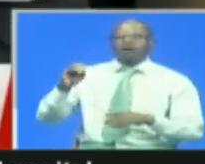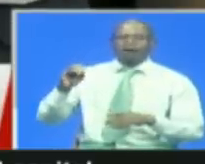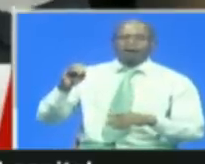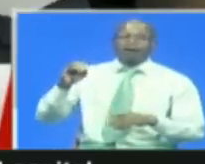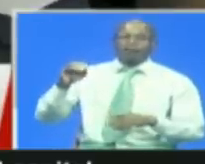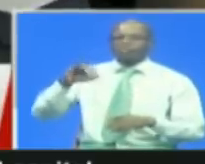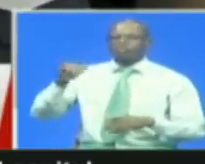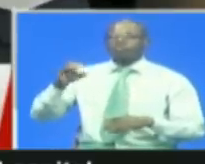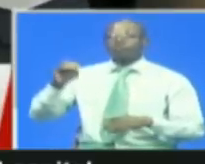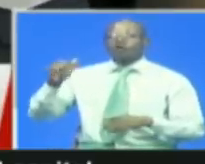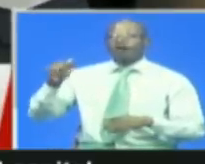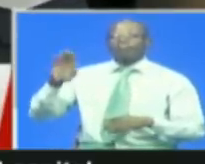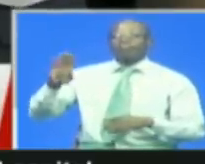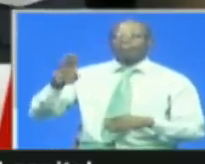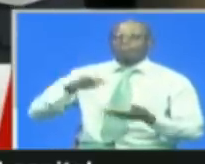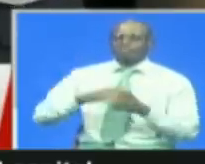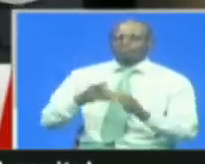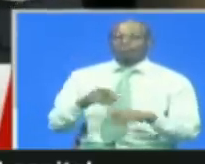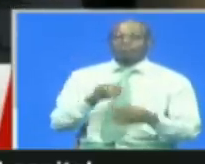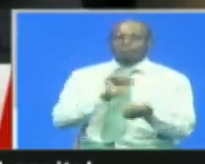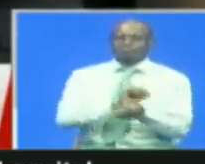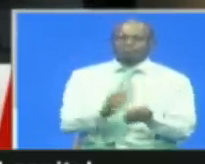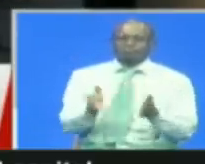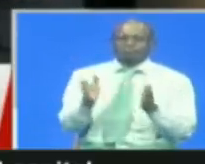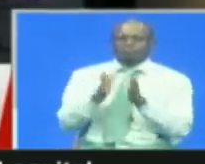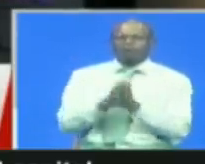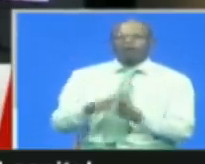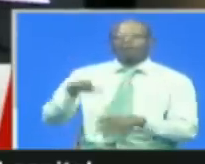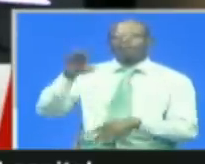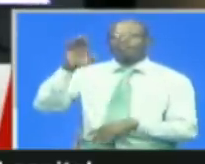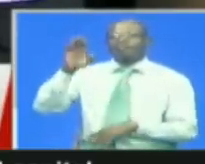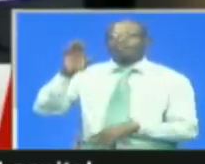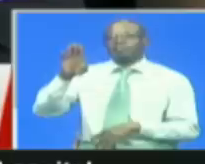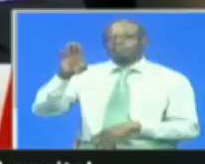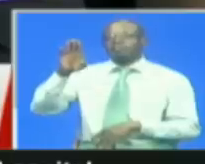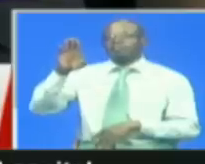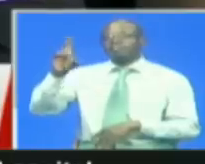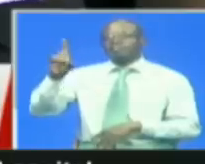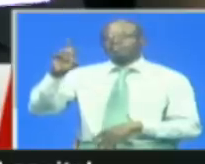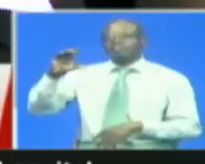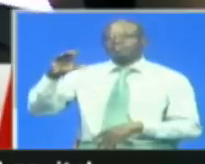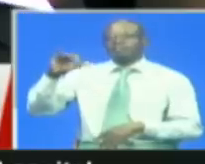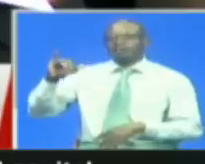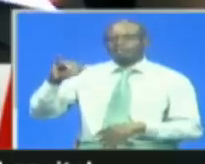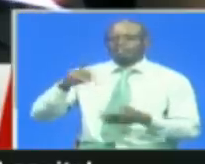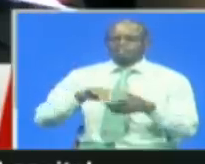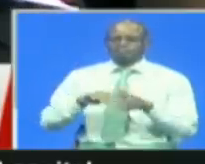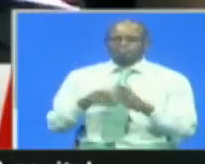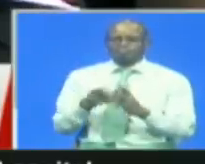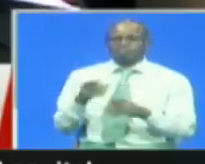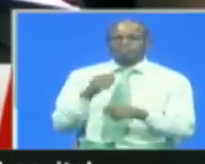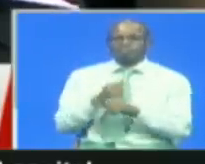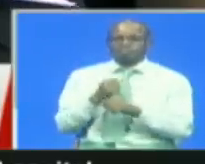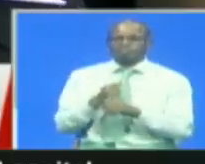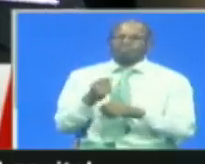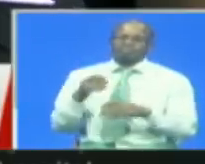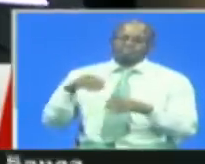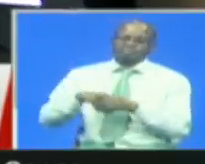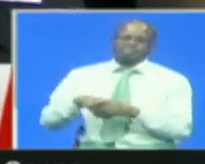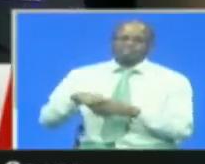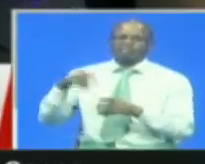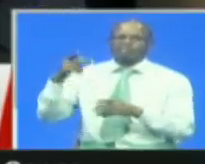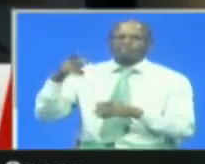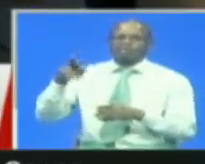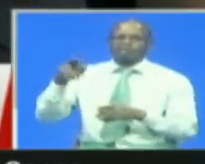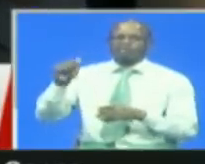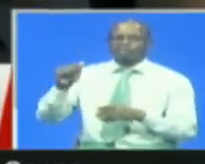Criminal Investigations. The operation that was conducted on the fourth floor of the KRA offices at Times Towers caused panic